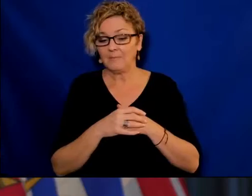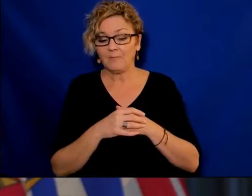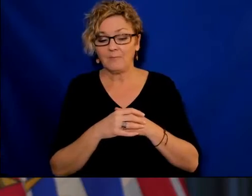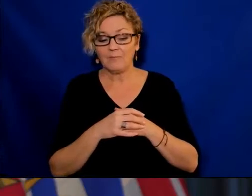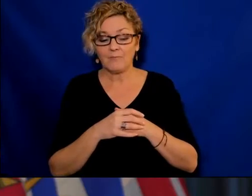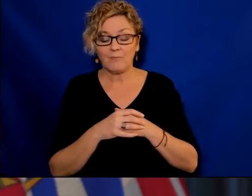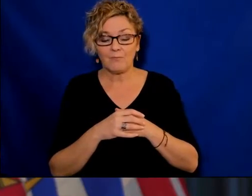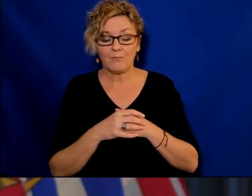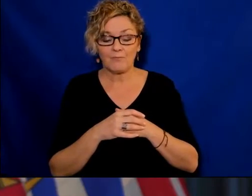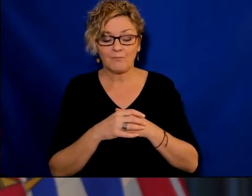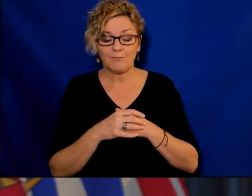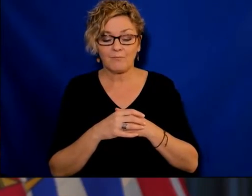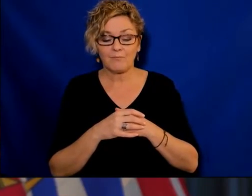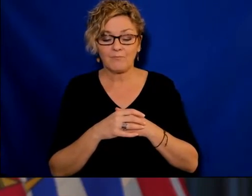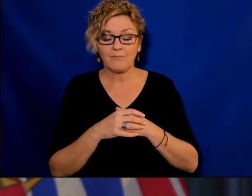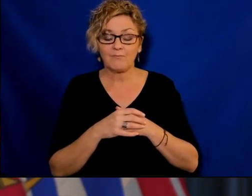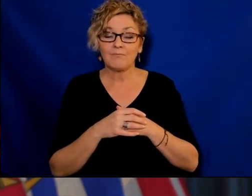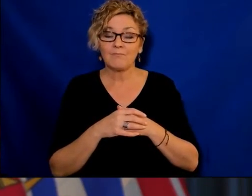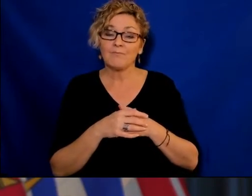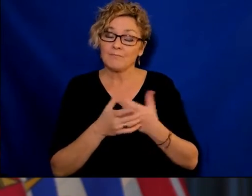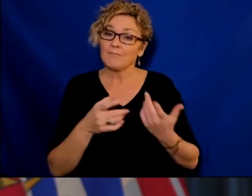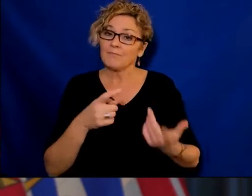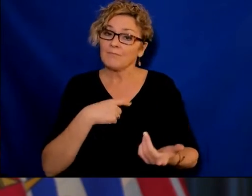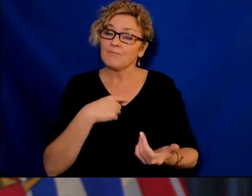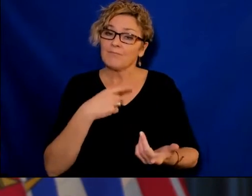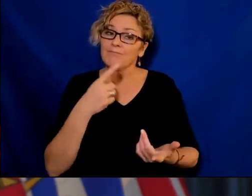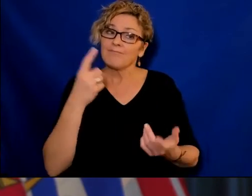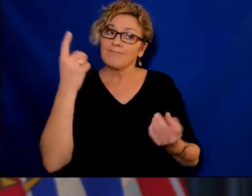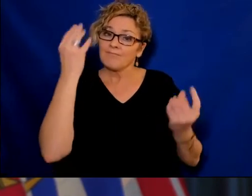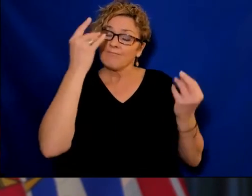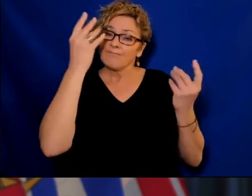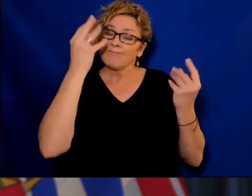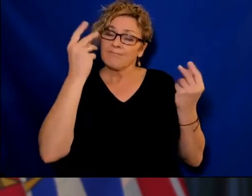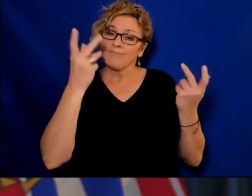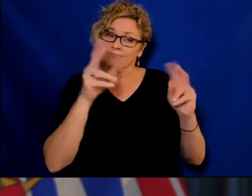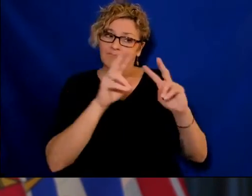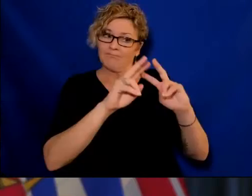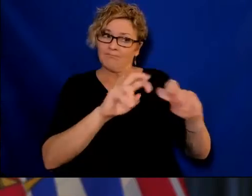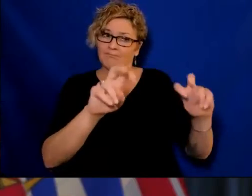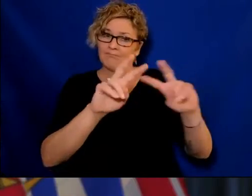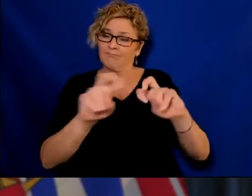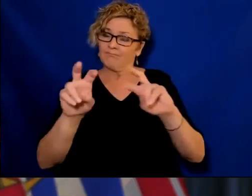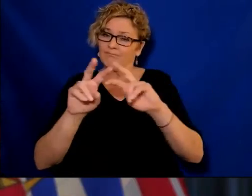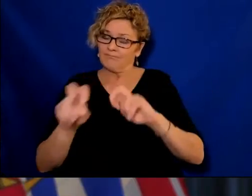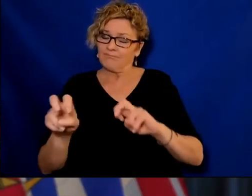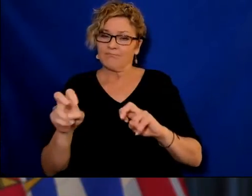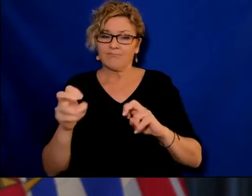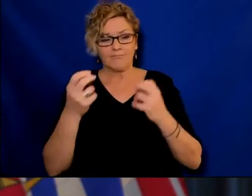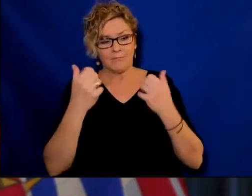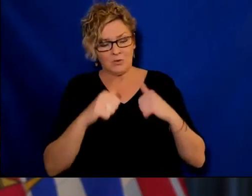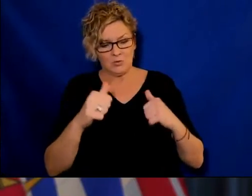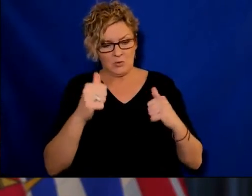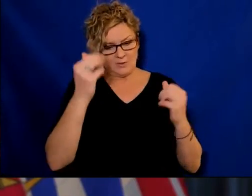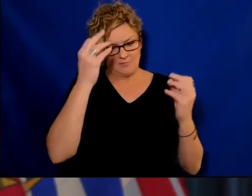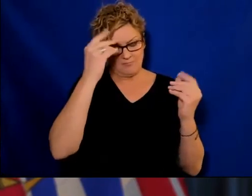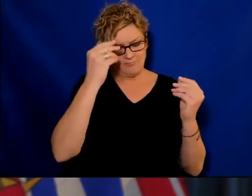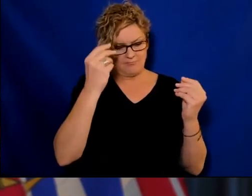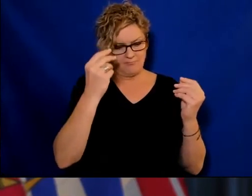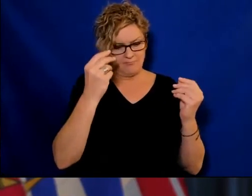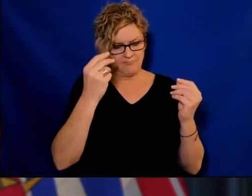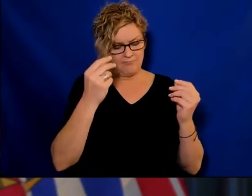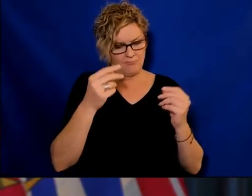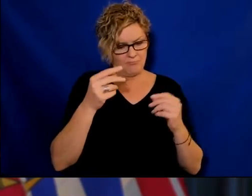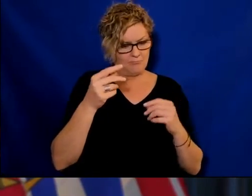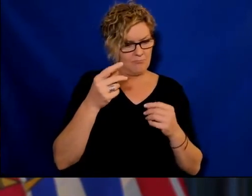something I've been looking at for some time, whether, you know, what measures we need to take. And we know